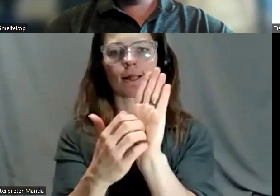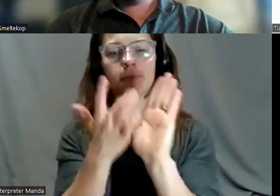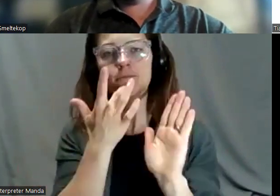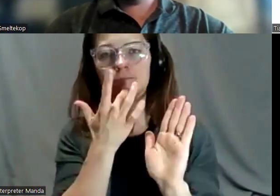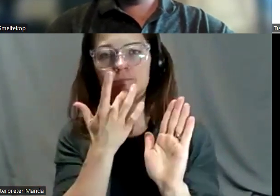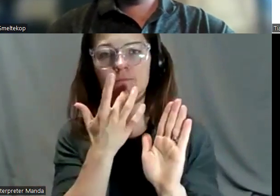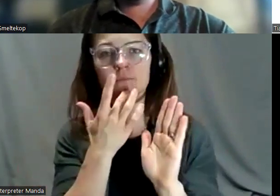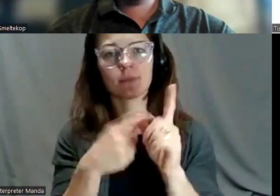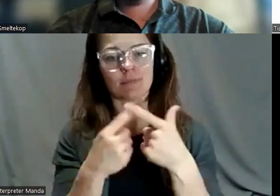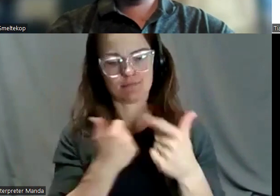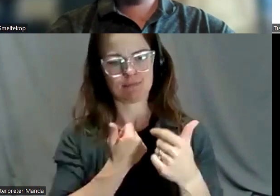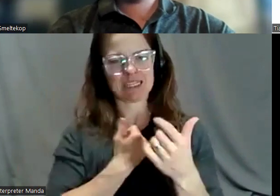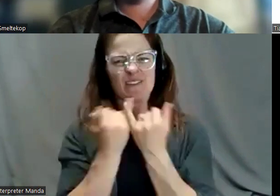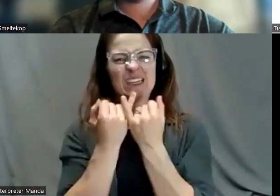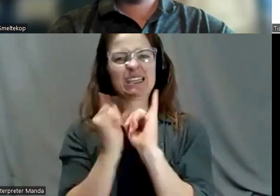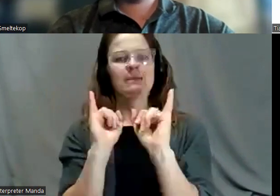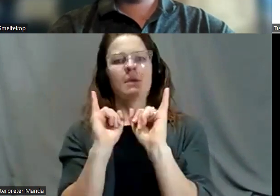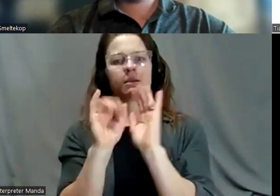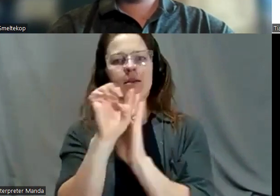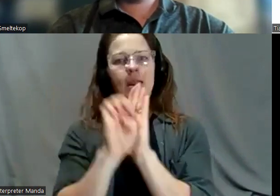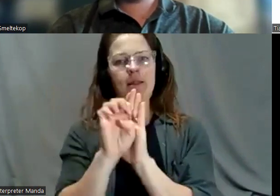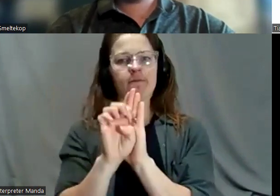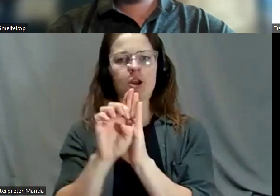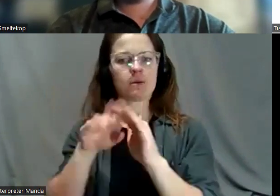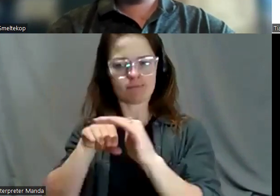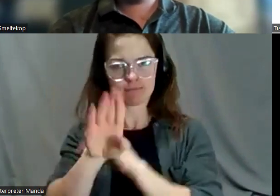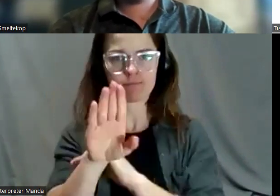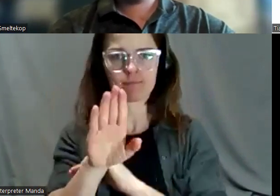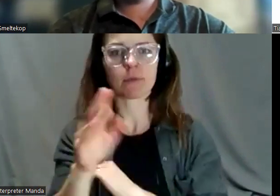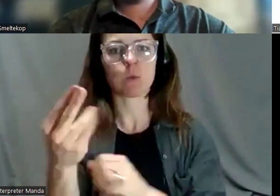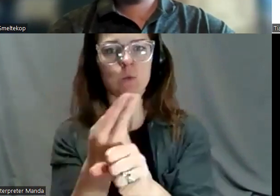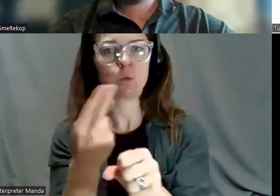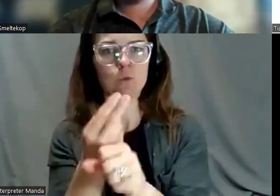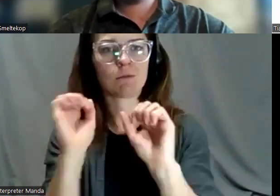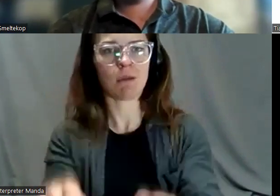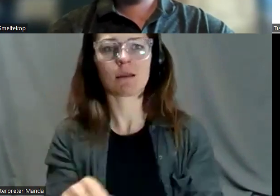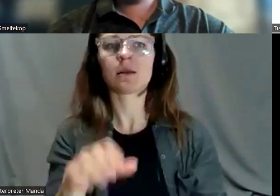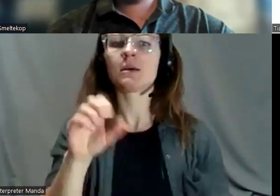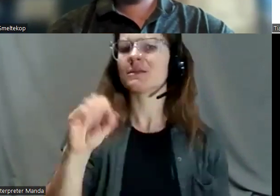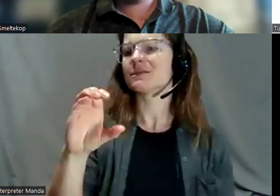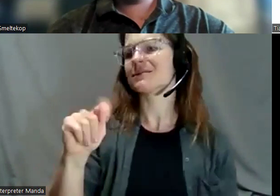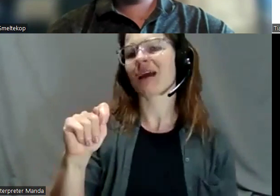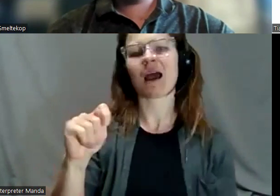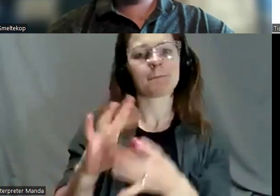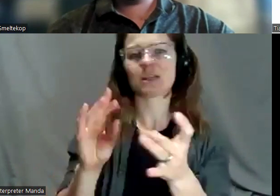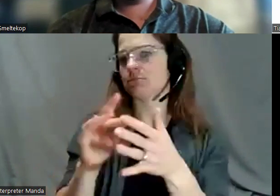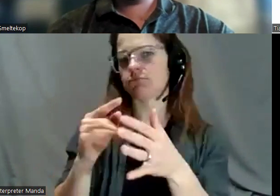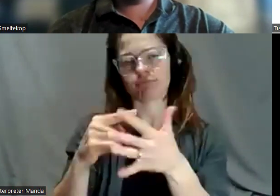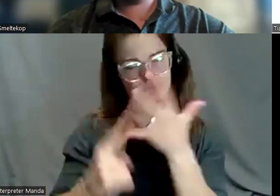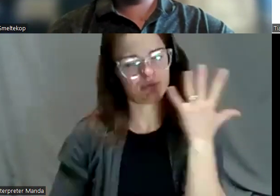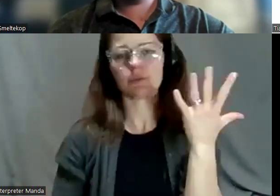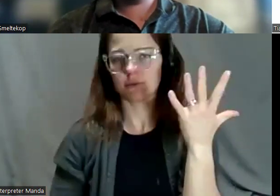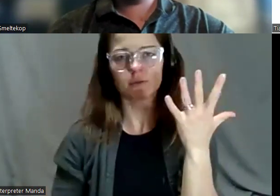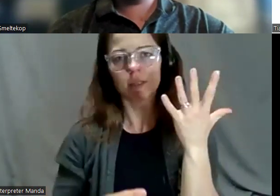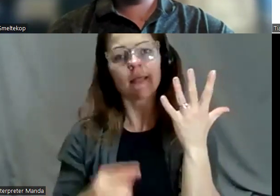can independently access the elevator. And so it goes on, like Scott said. So that's why it's crucial to